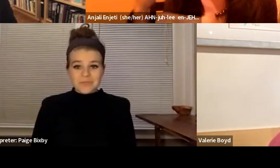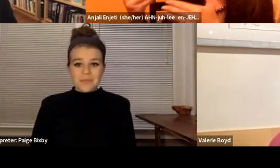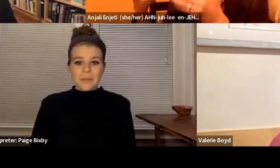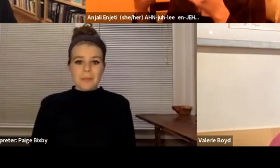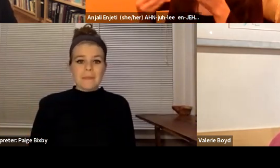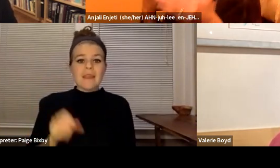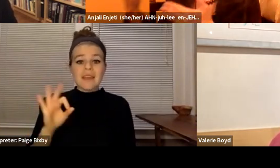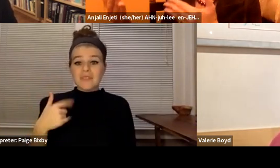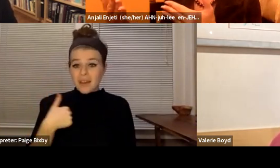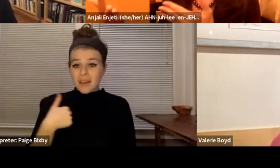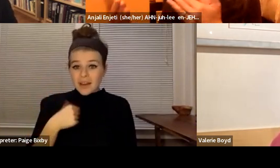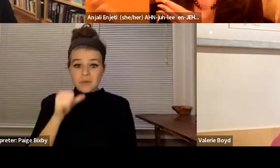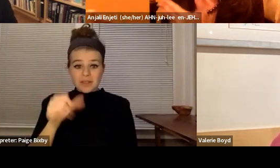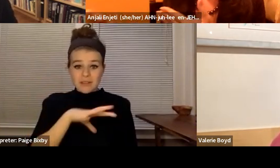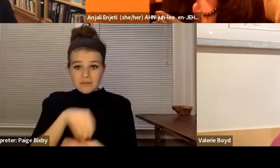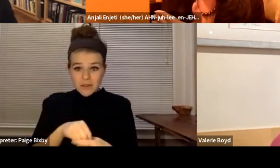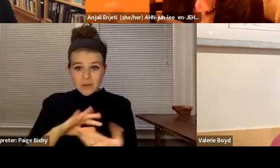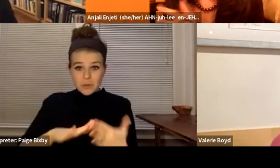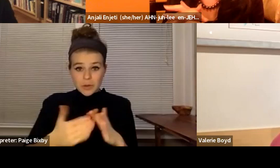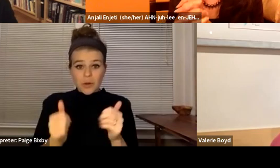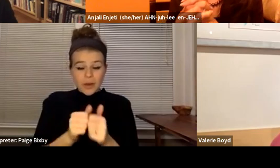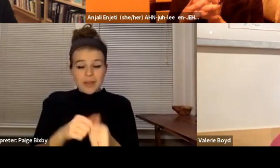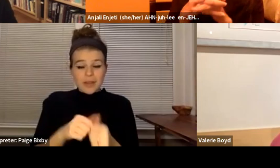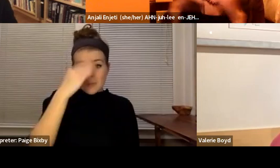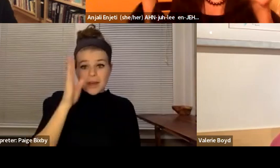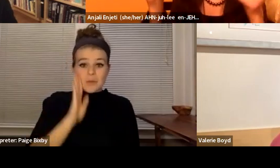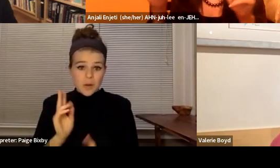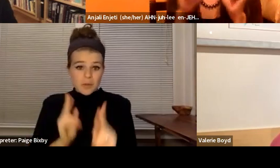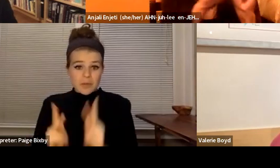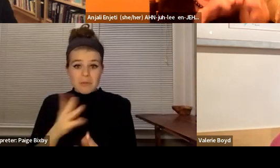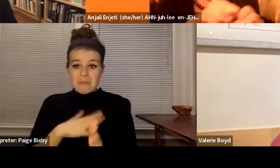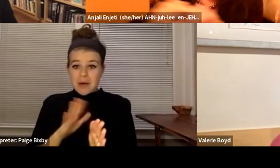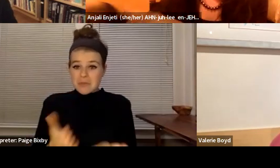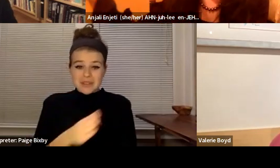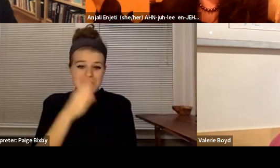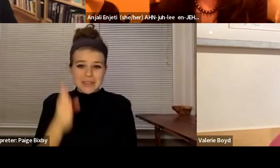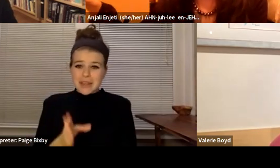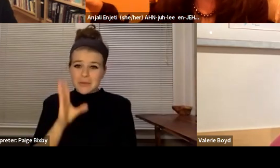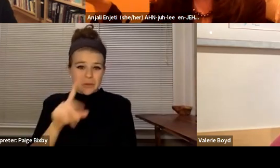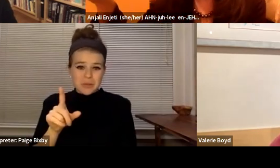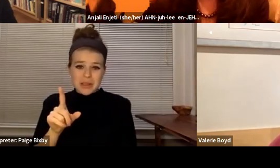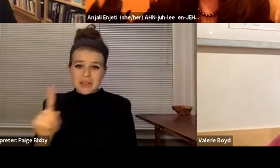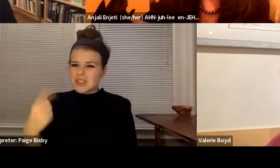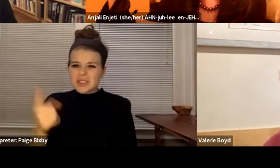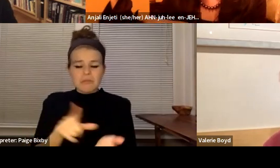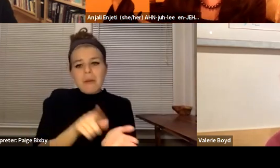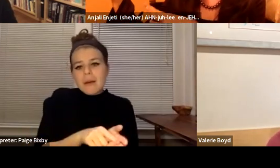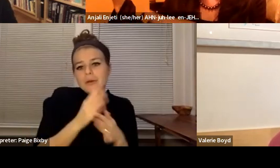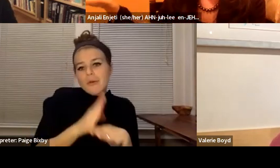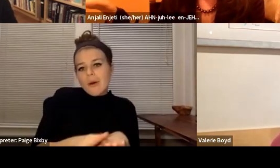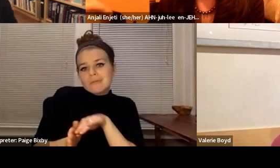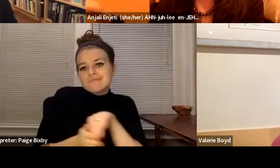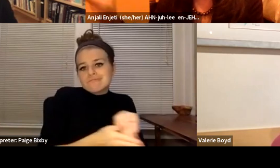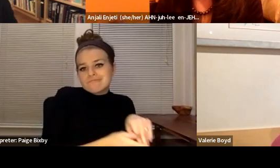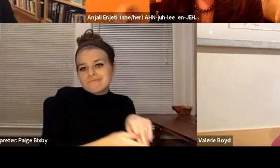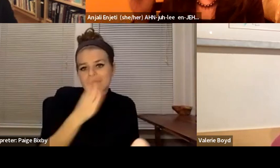if I was not in community with Black and Brown folks, my books would have just been published quietly, never to be seen or heard from